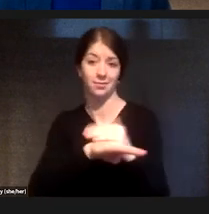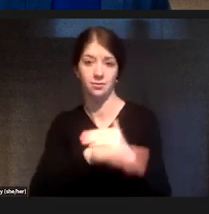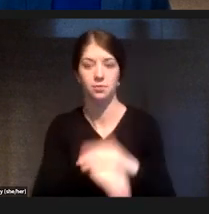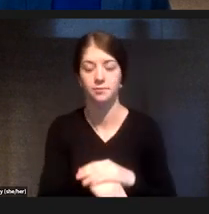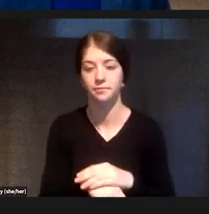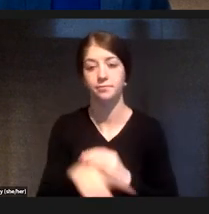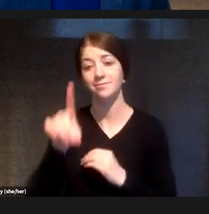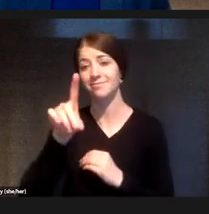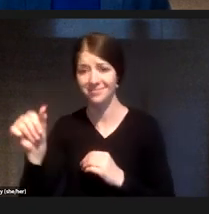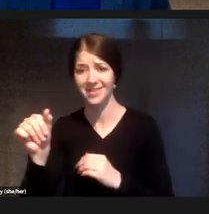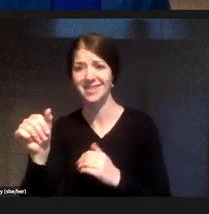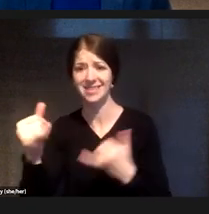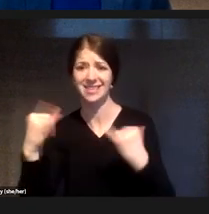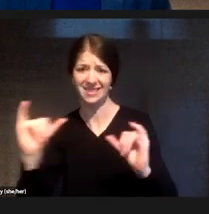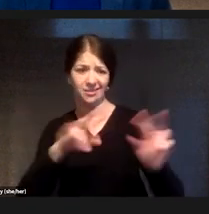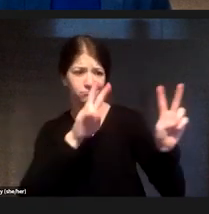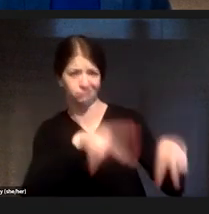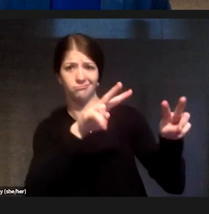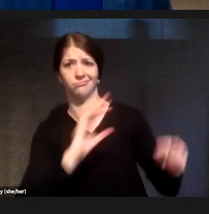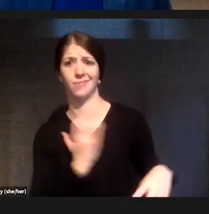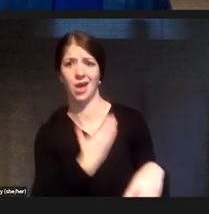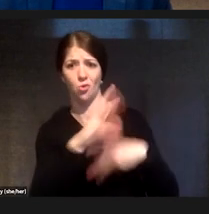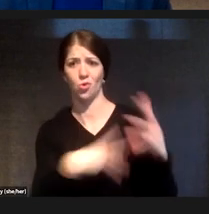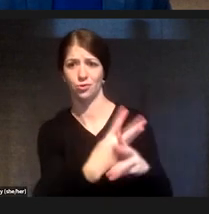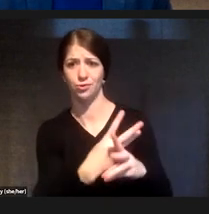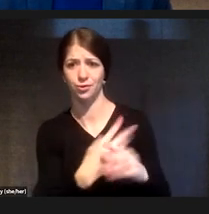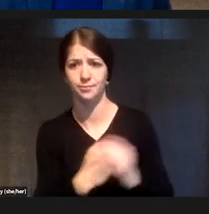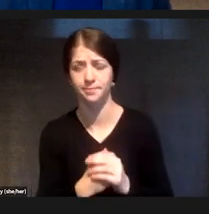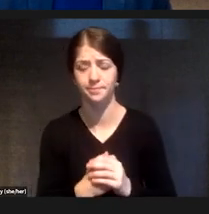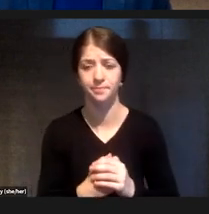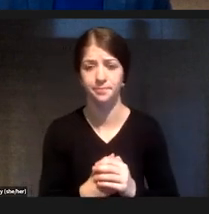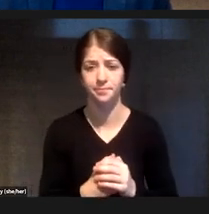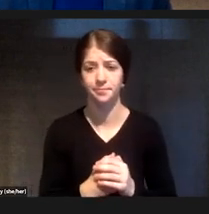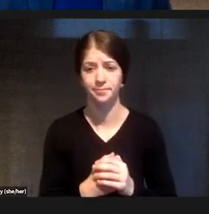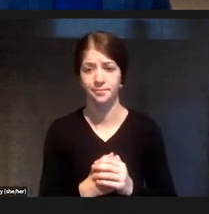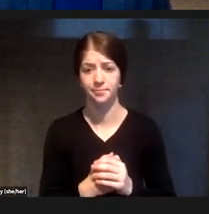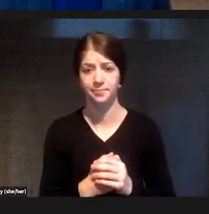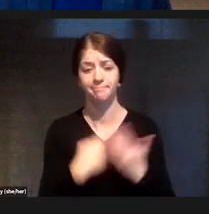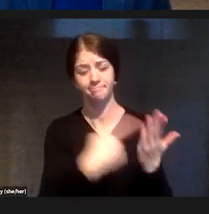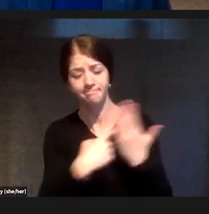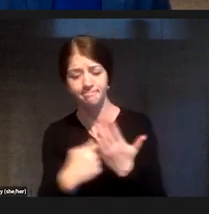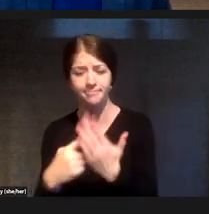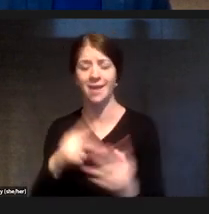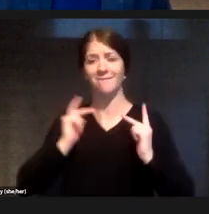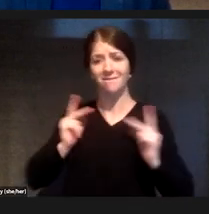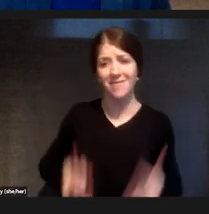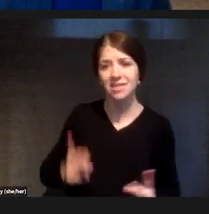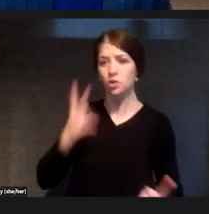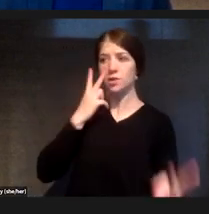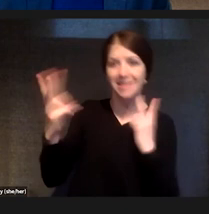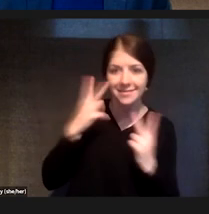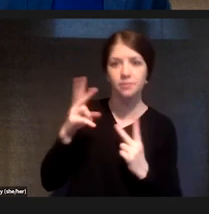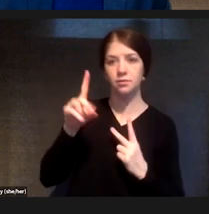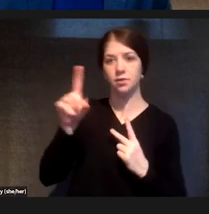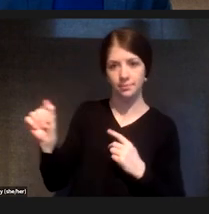much stigmatized in our world. And I've spent a lot of time talking about the physical, the visible disabilities that people see,